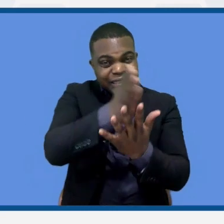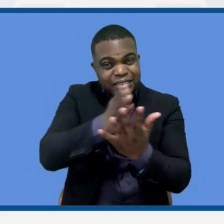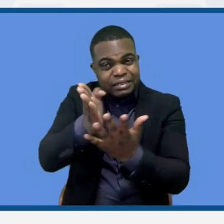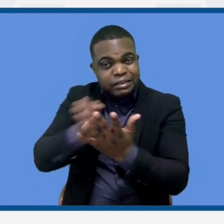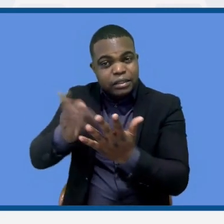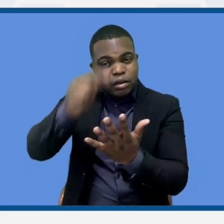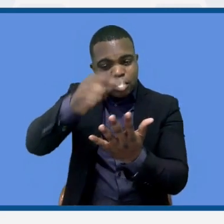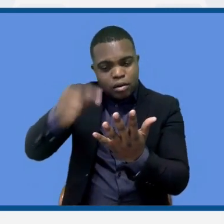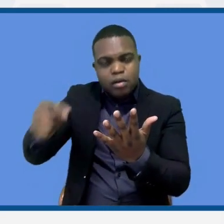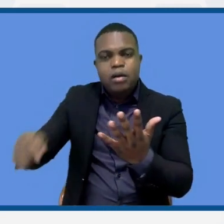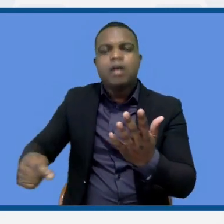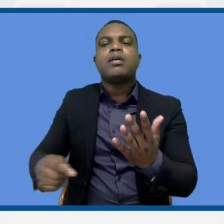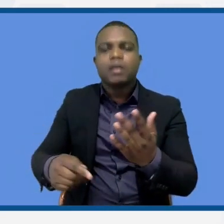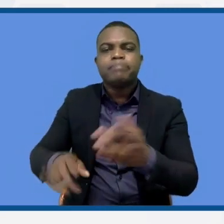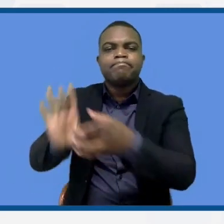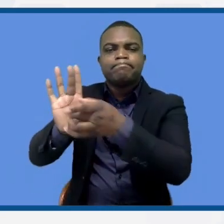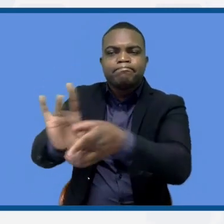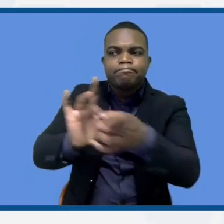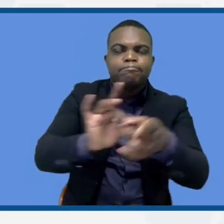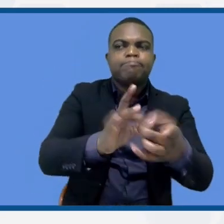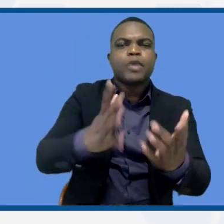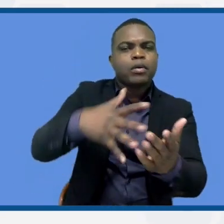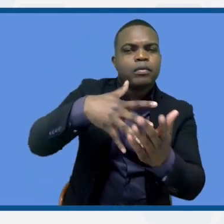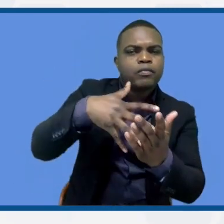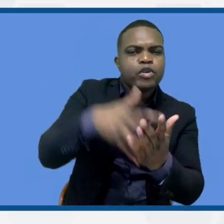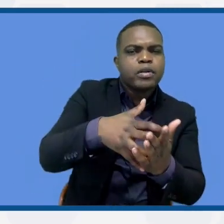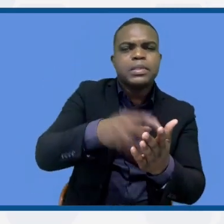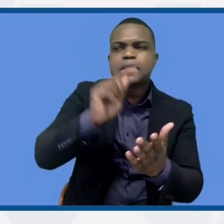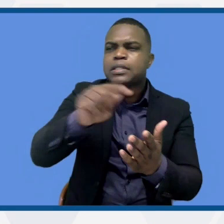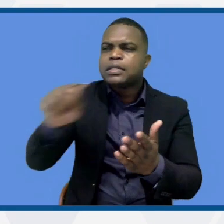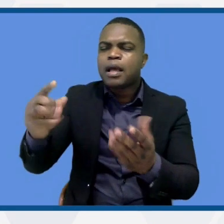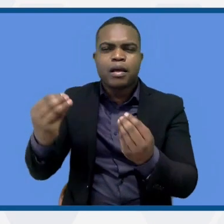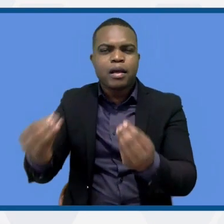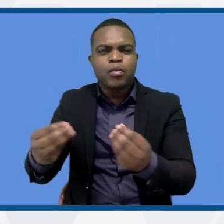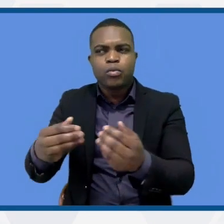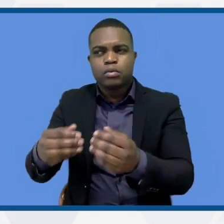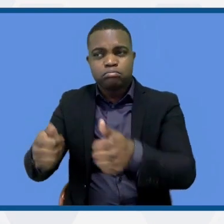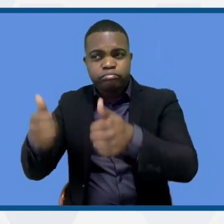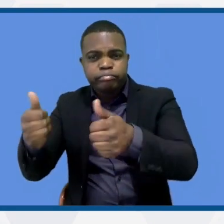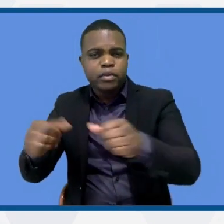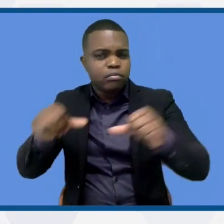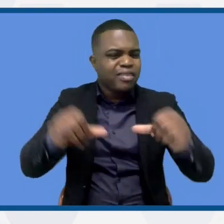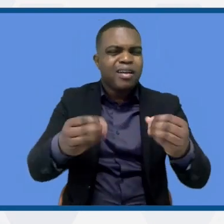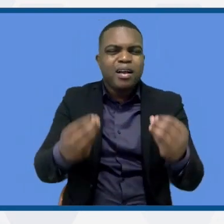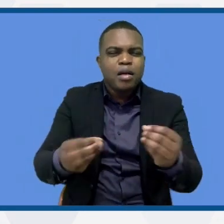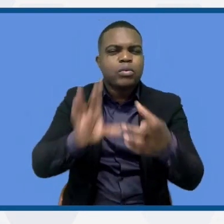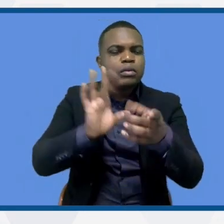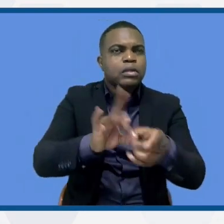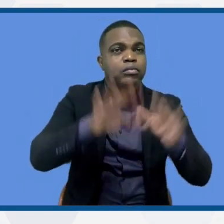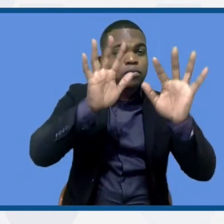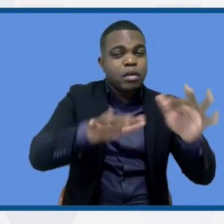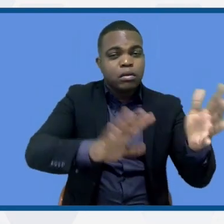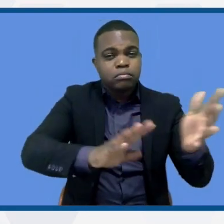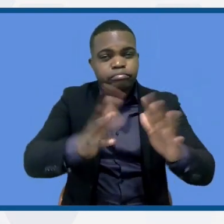threats: earthquake, flooding, tsunami, cyclones, etc. And so we have obtained